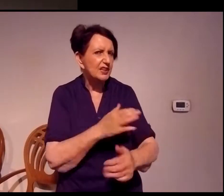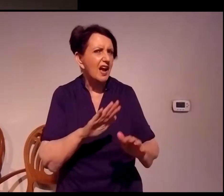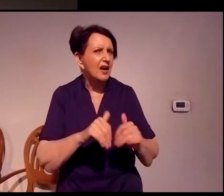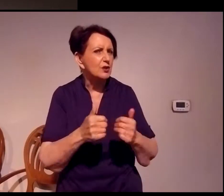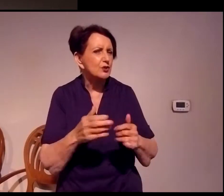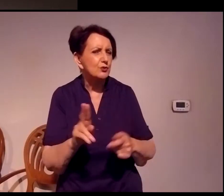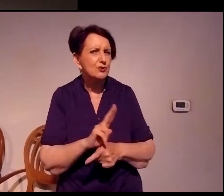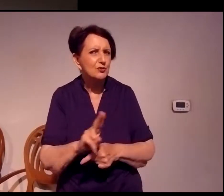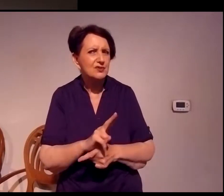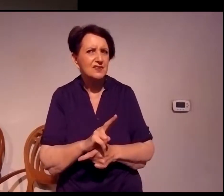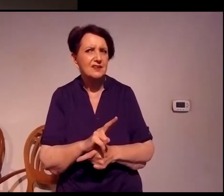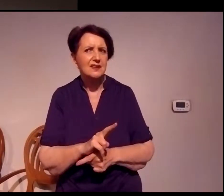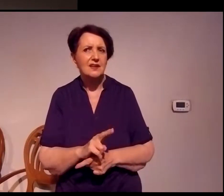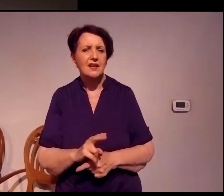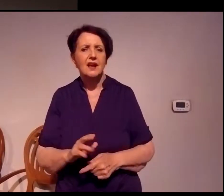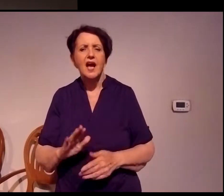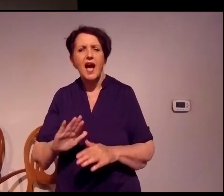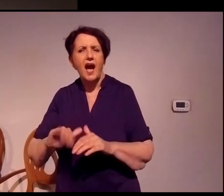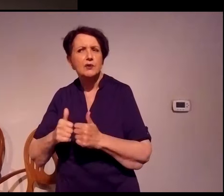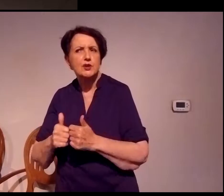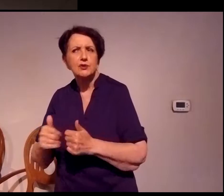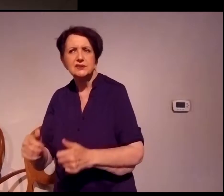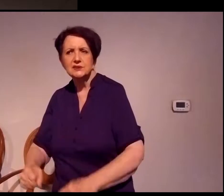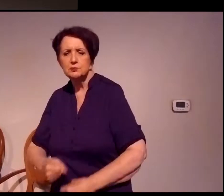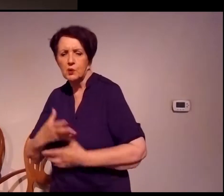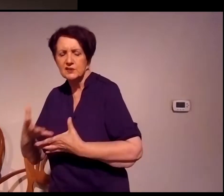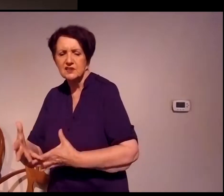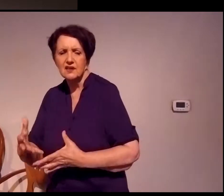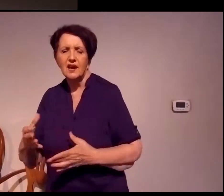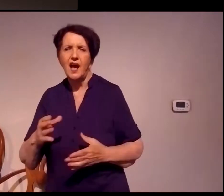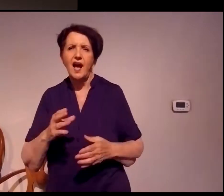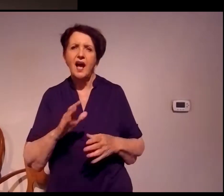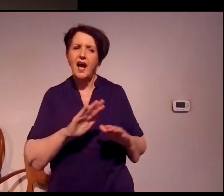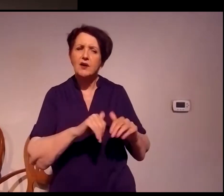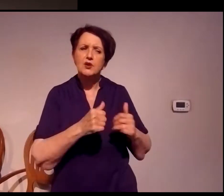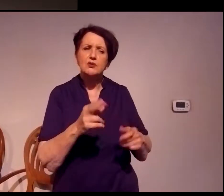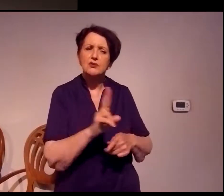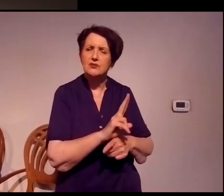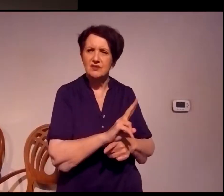into it? How do you express it? How do you bring it forward?